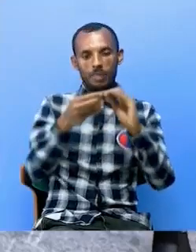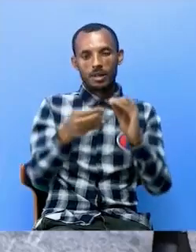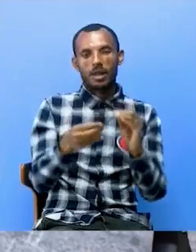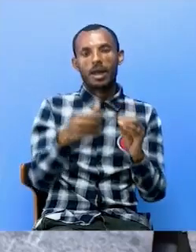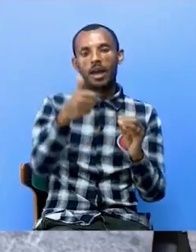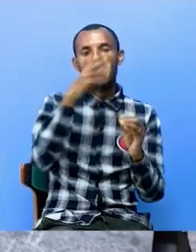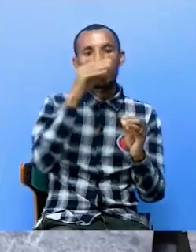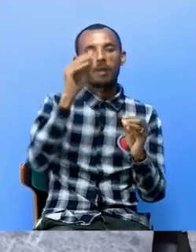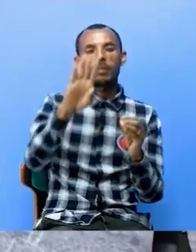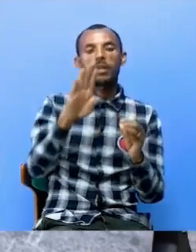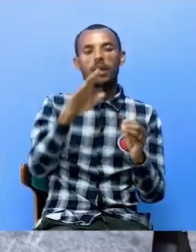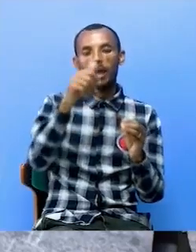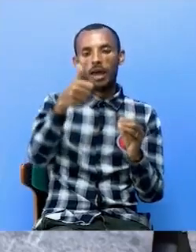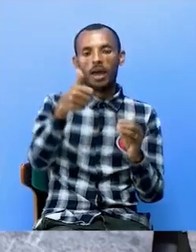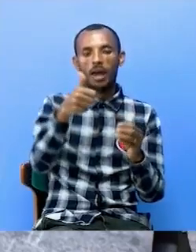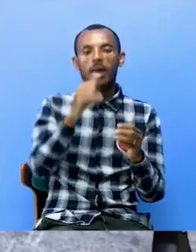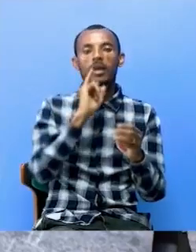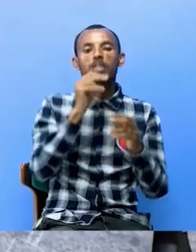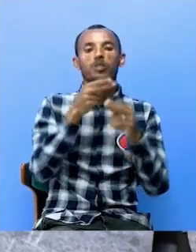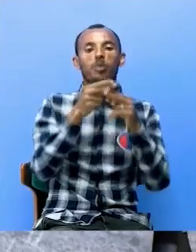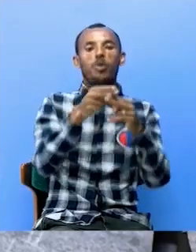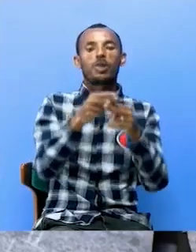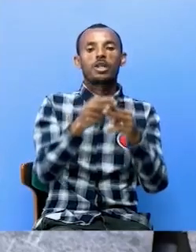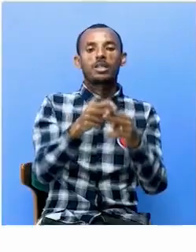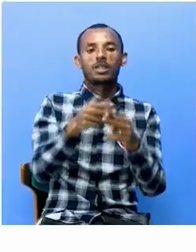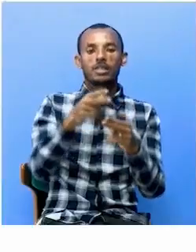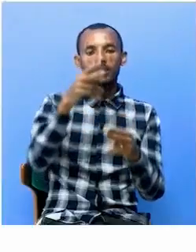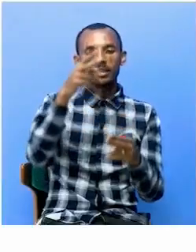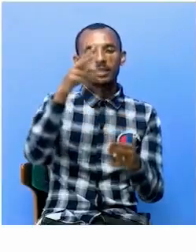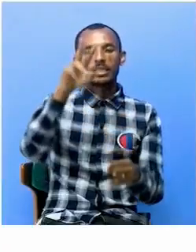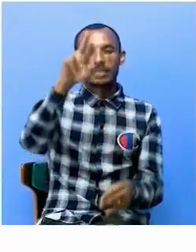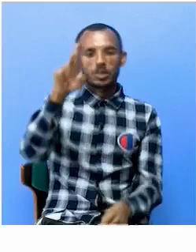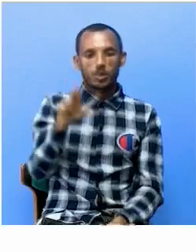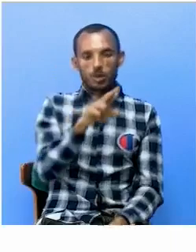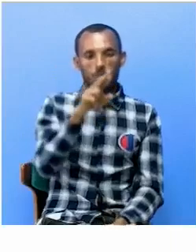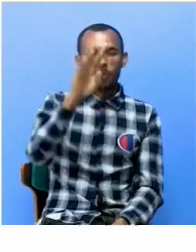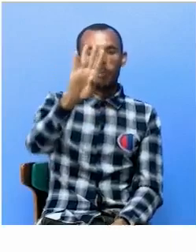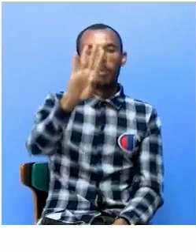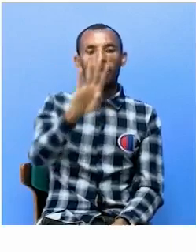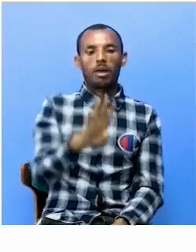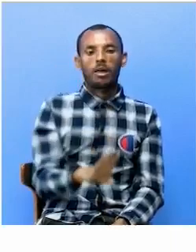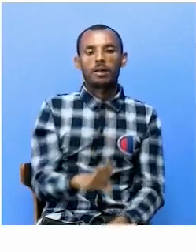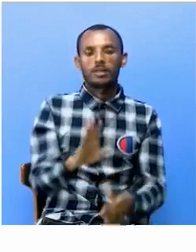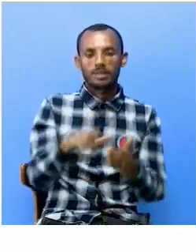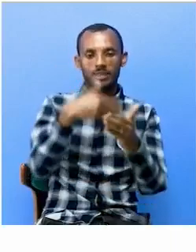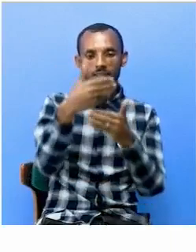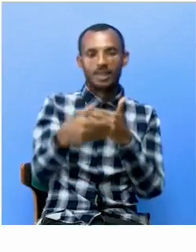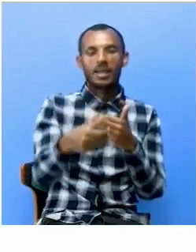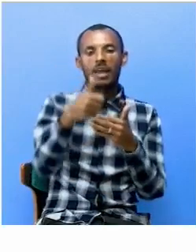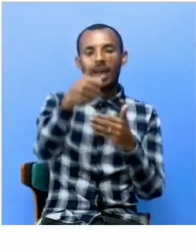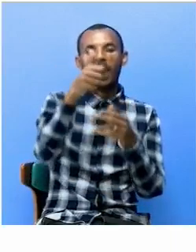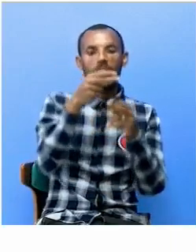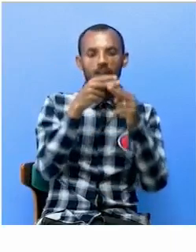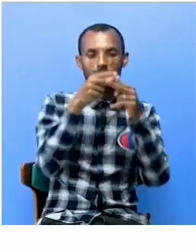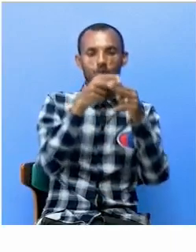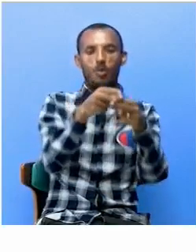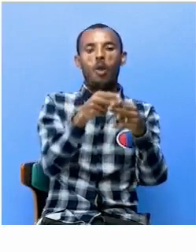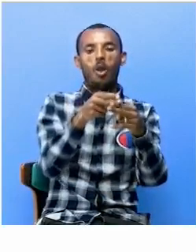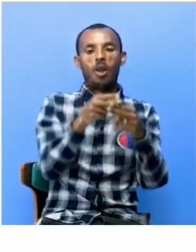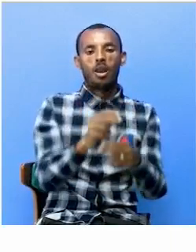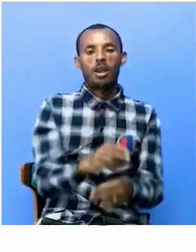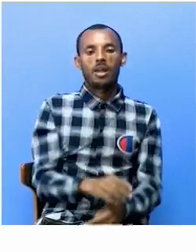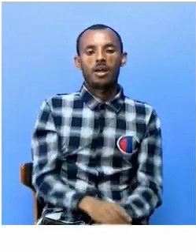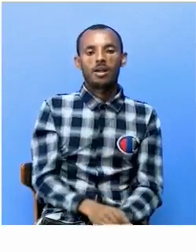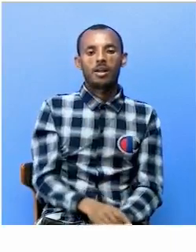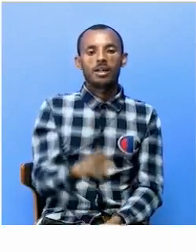then A is called the square root of B. Then A is called